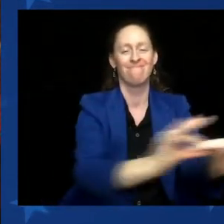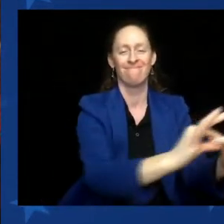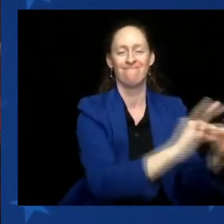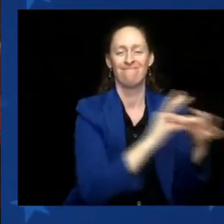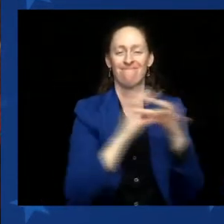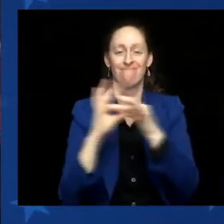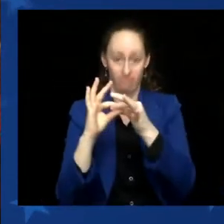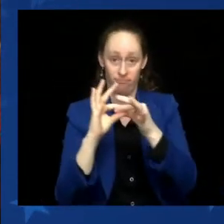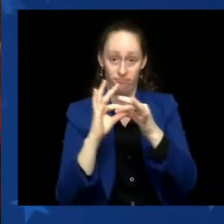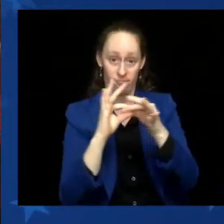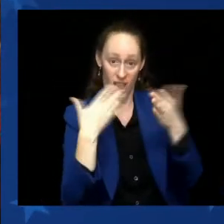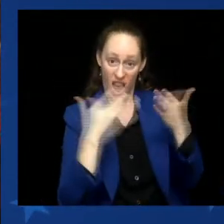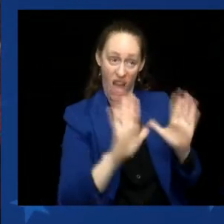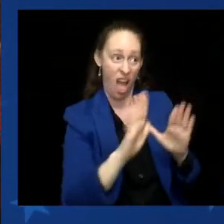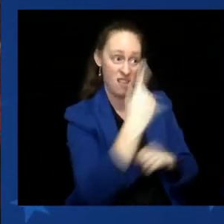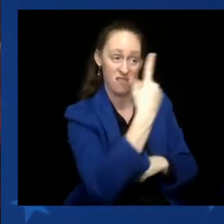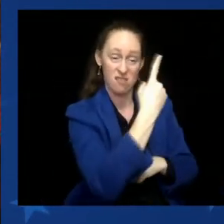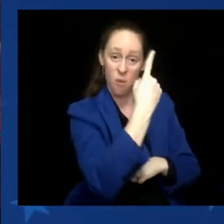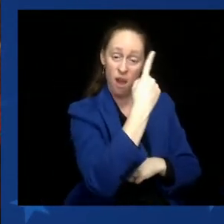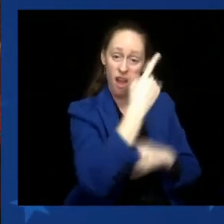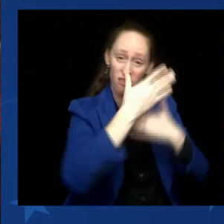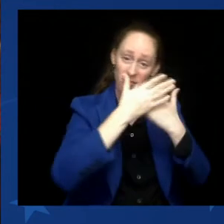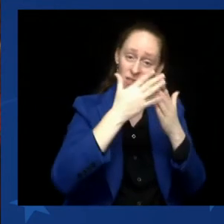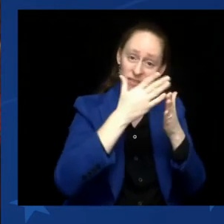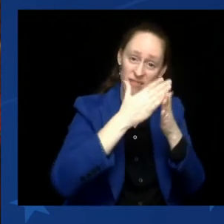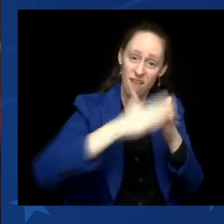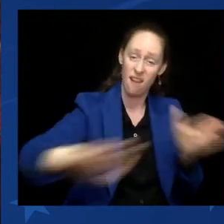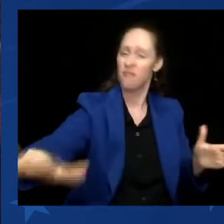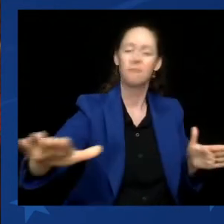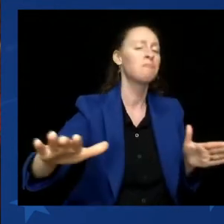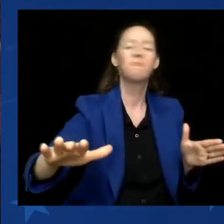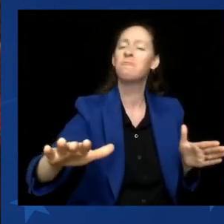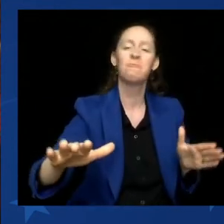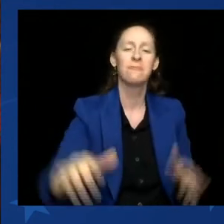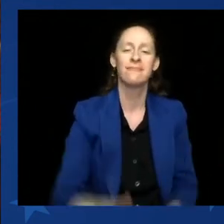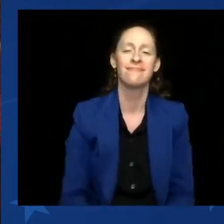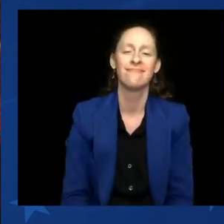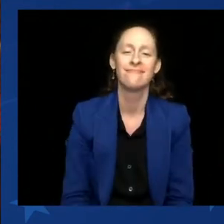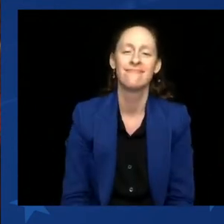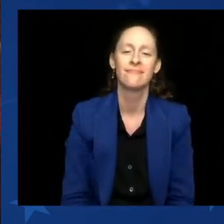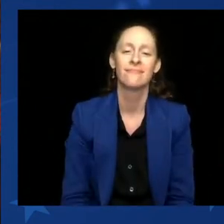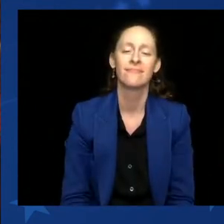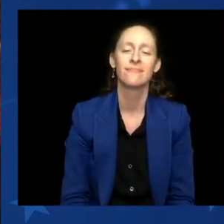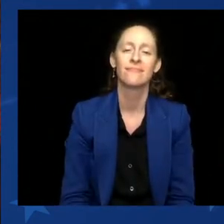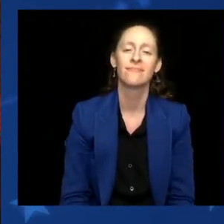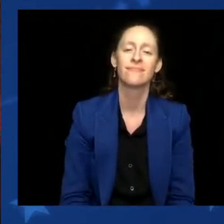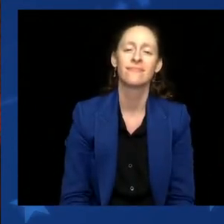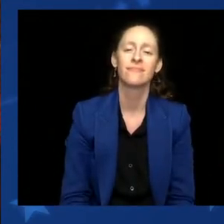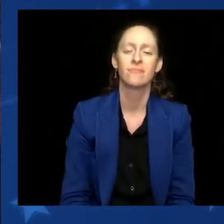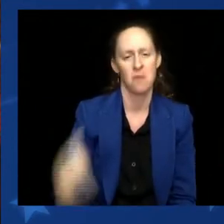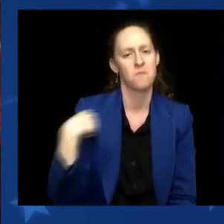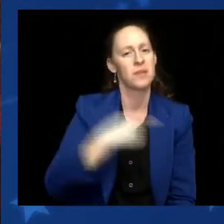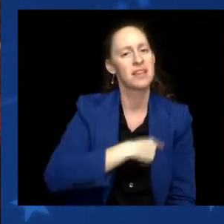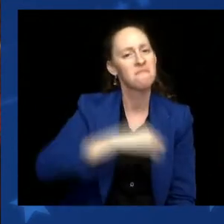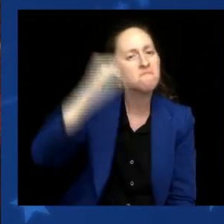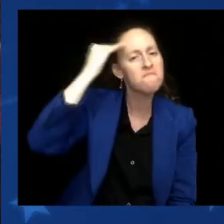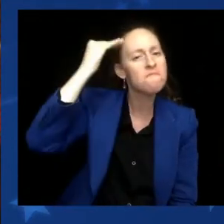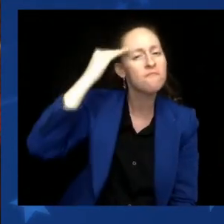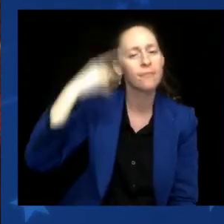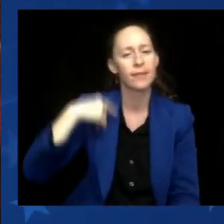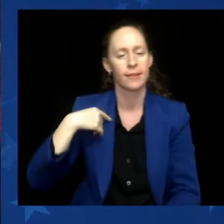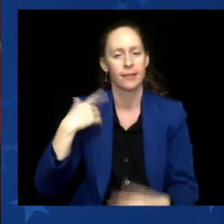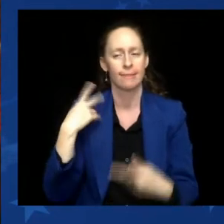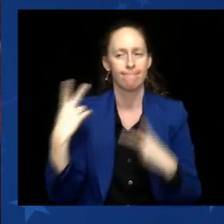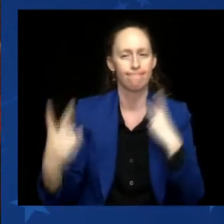prevail. We hear, you've heard it, more and more talk about violence as an